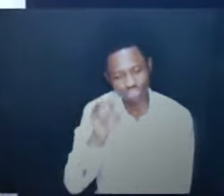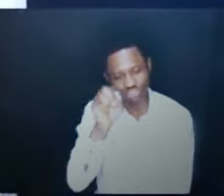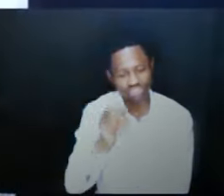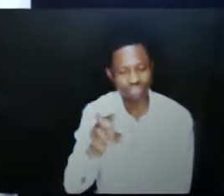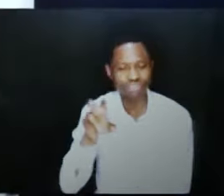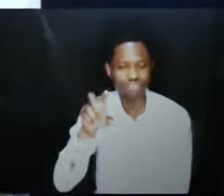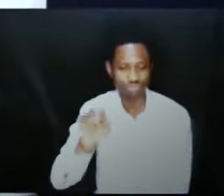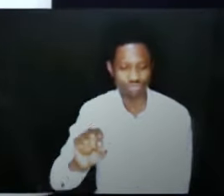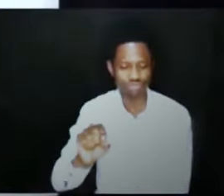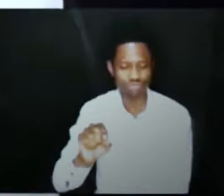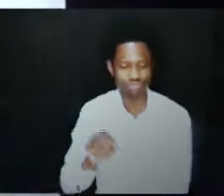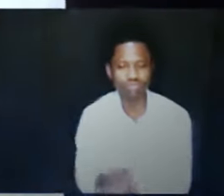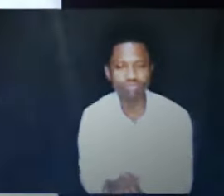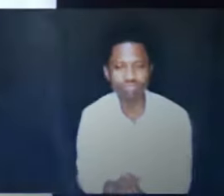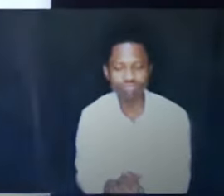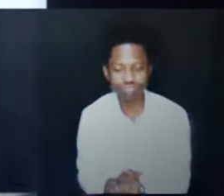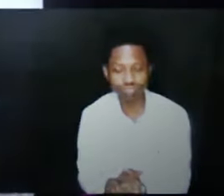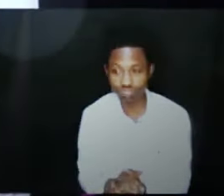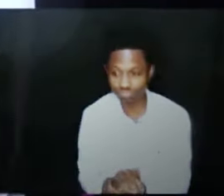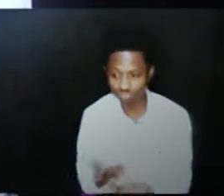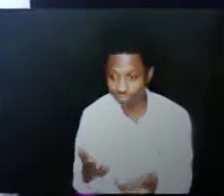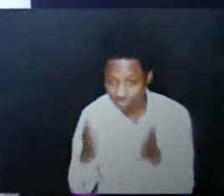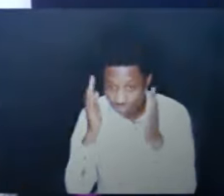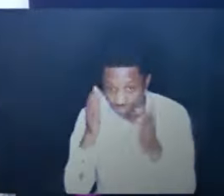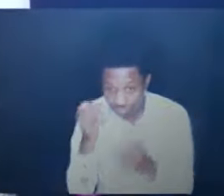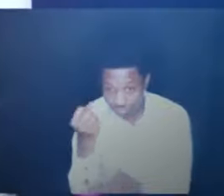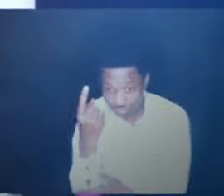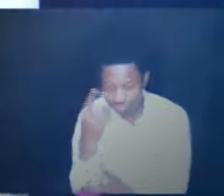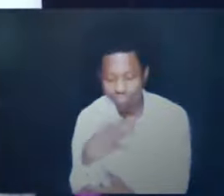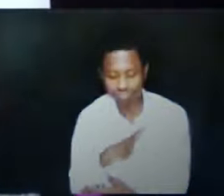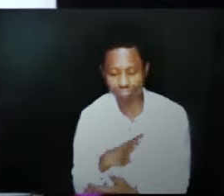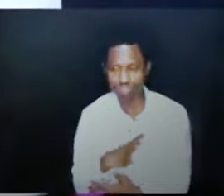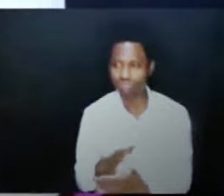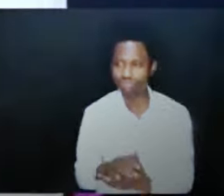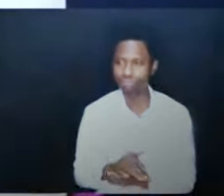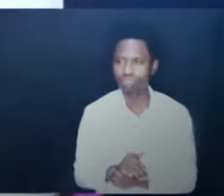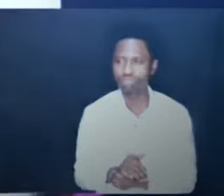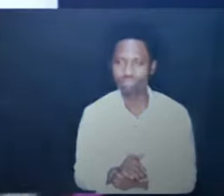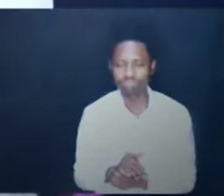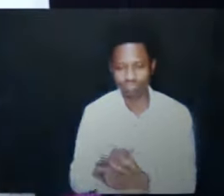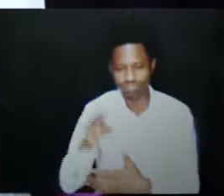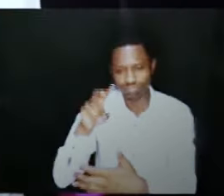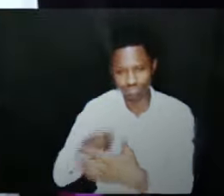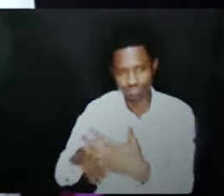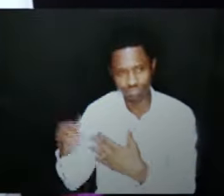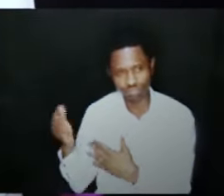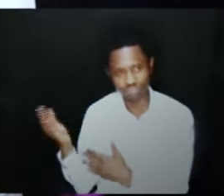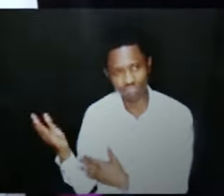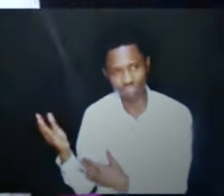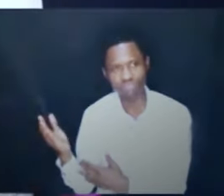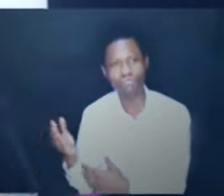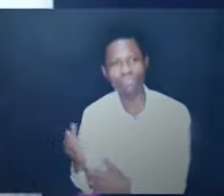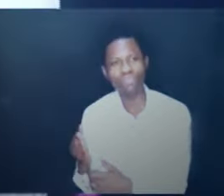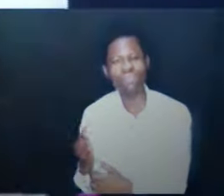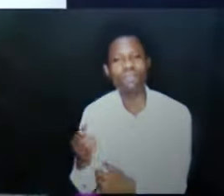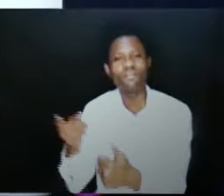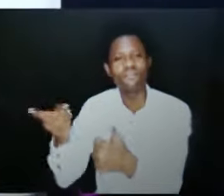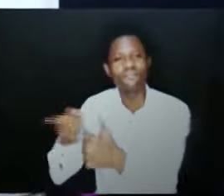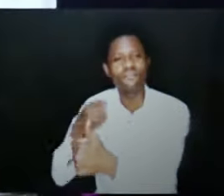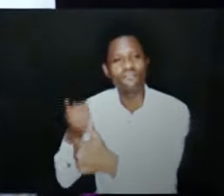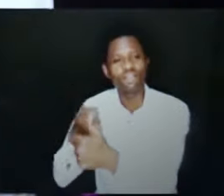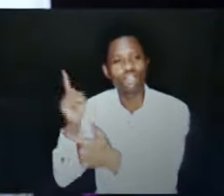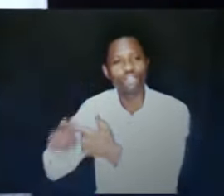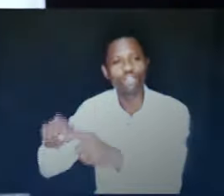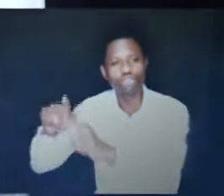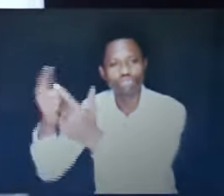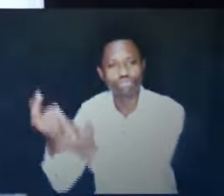26, verse 20. Are we together? Okay. Let's read together if you can. First